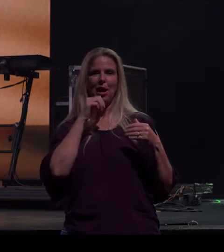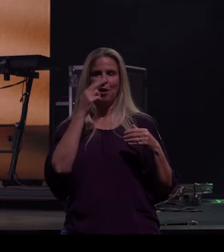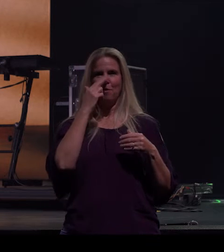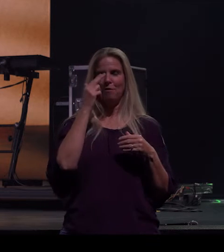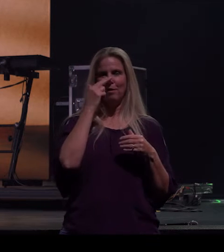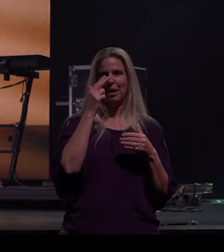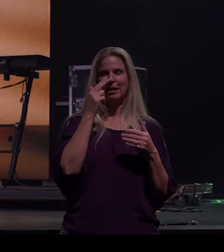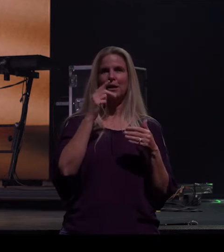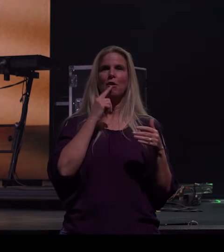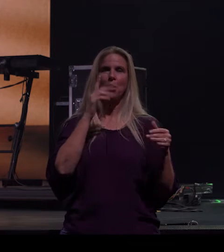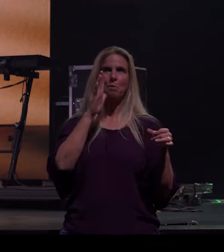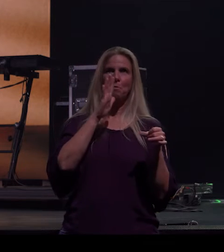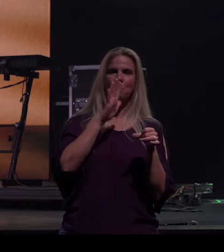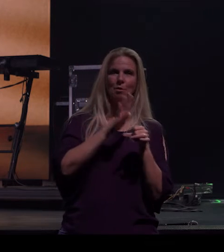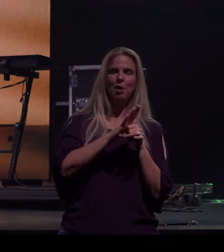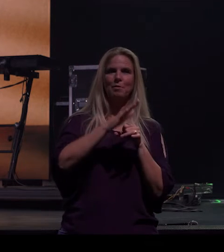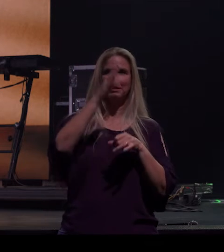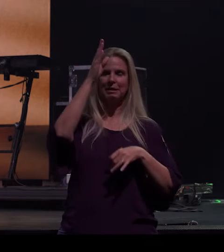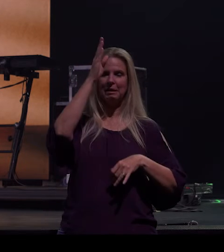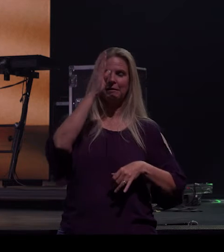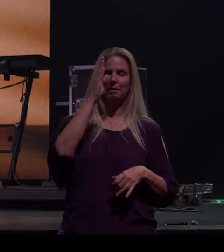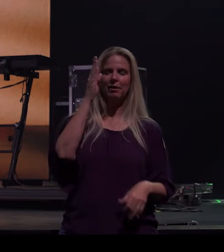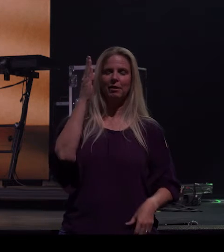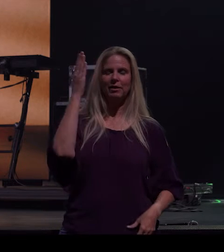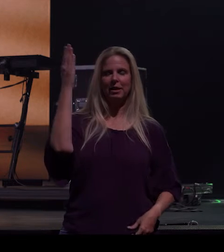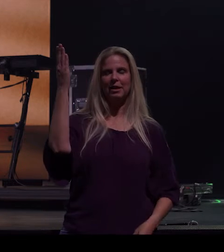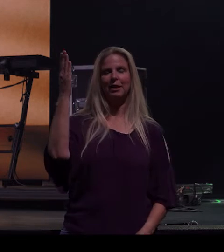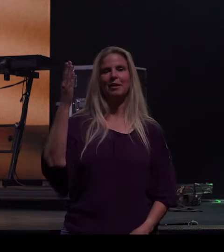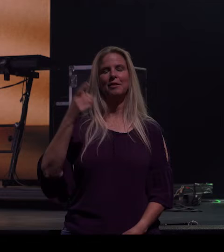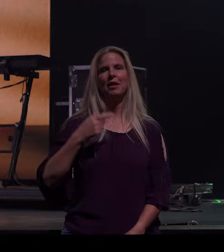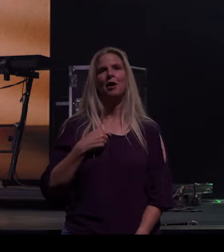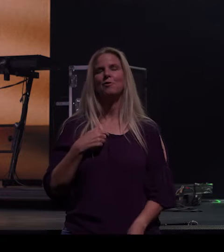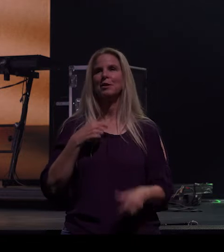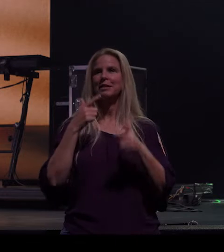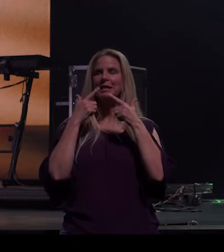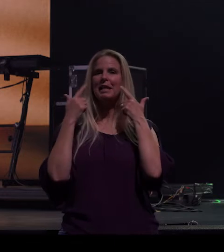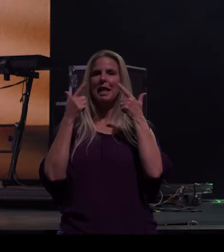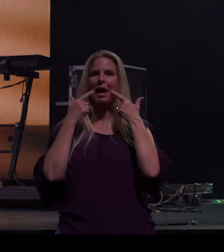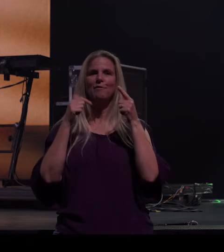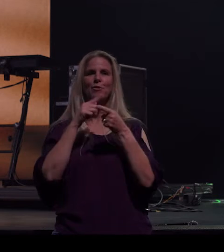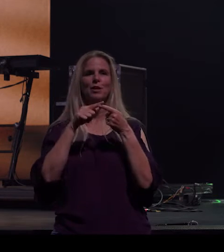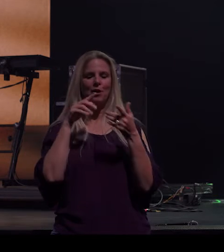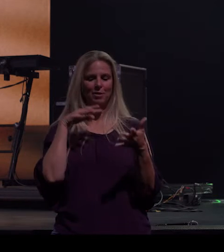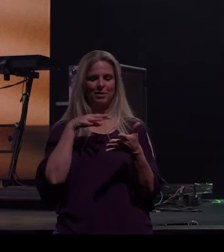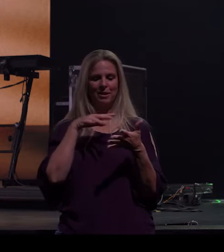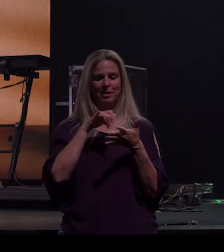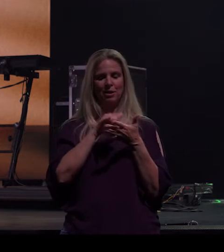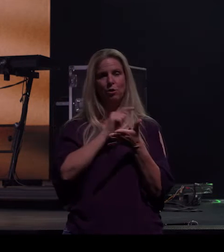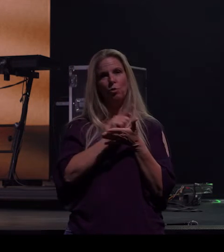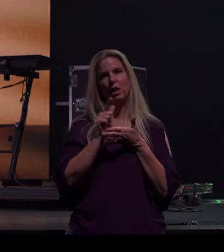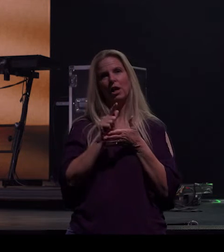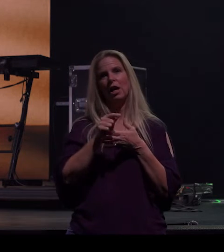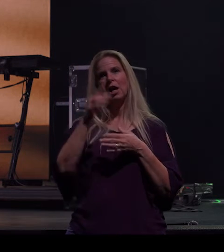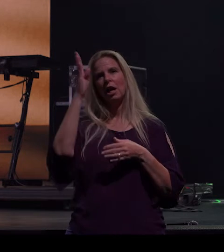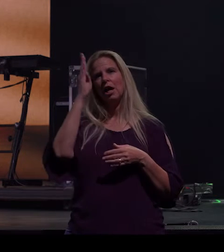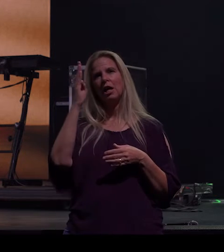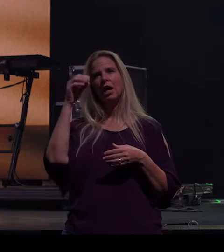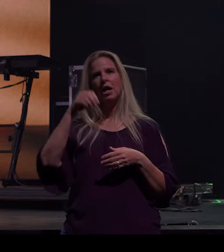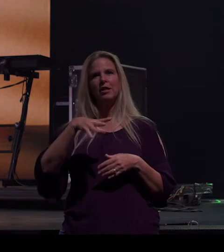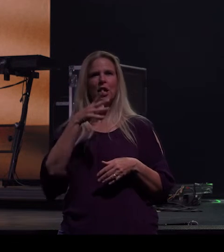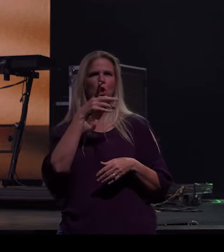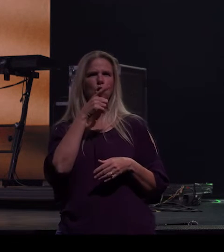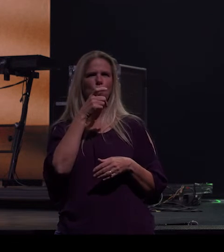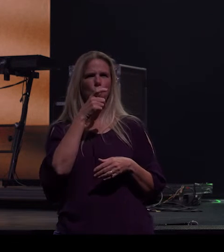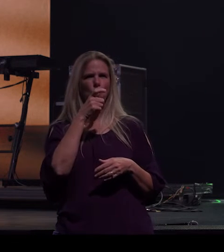And I would just give you this example today. And I was just cracking up in my office studying this week. Do you know who God sent to Moses to teach him